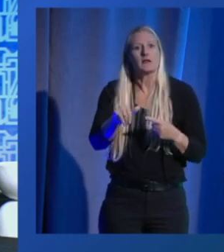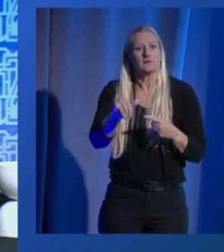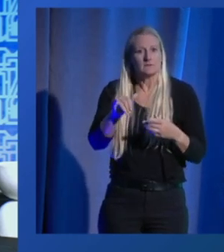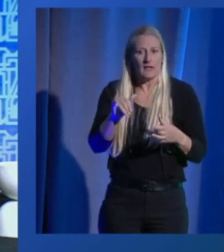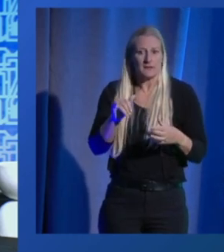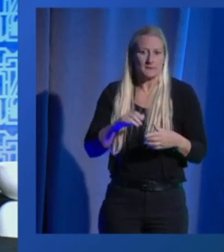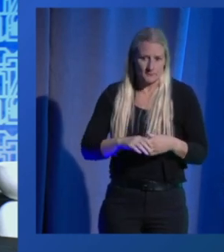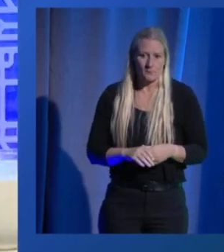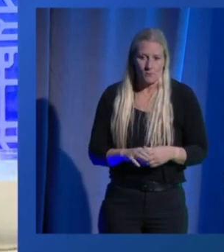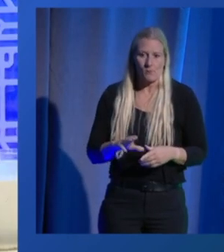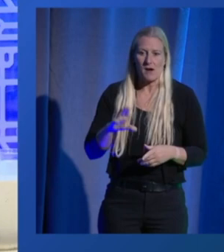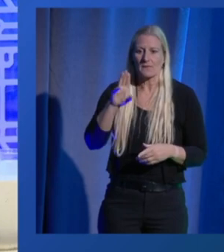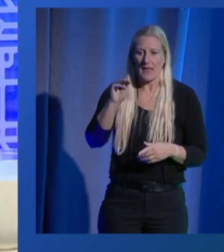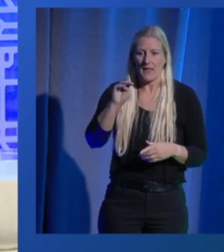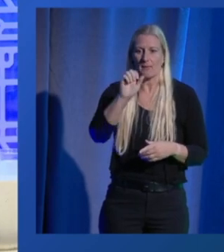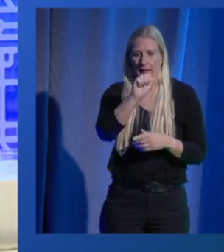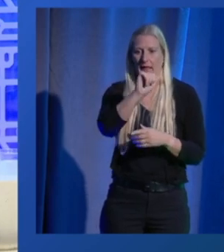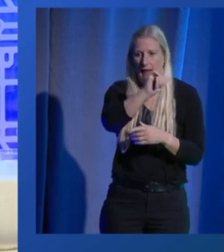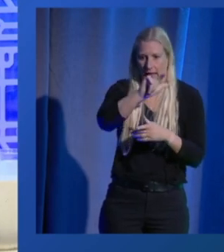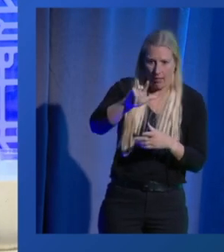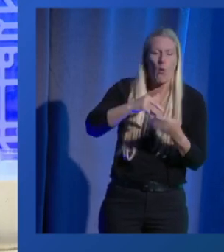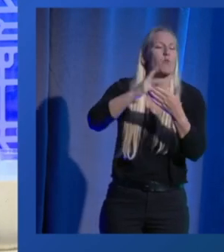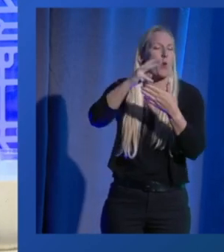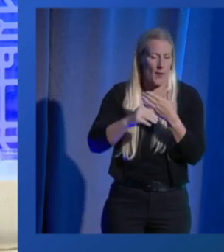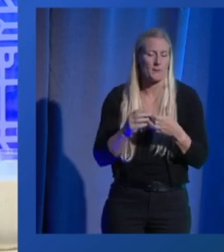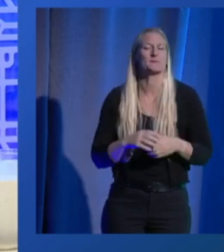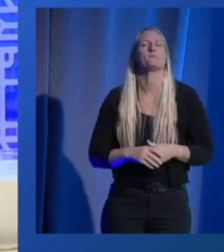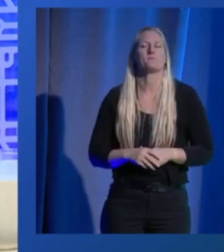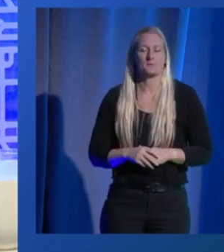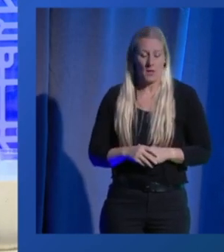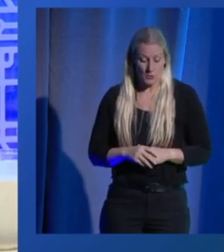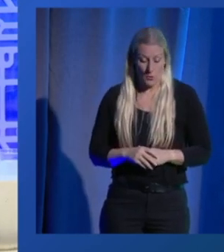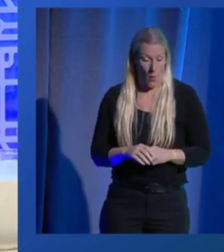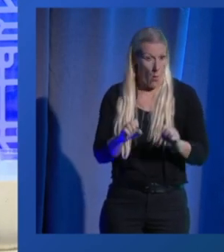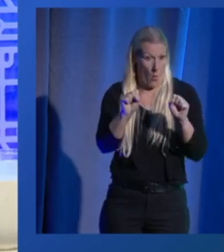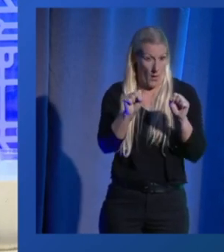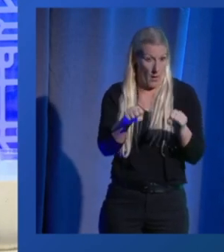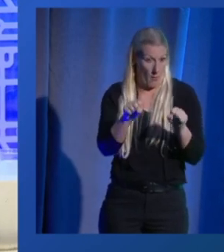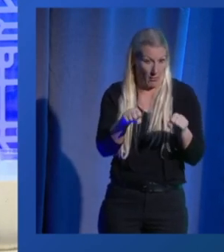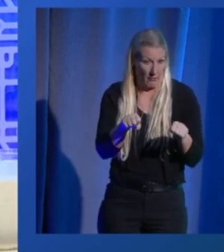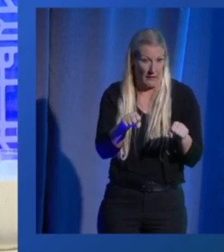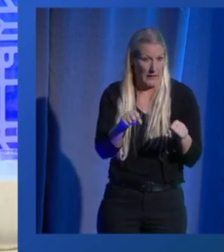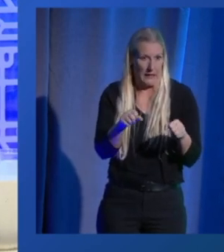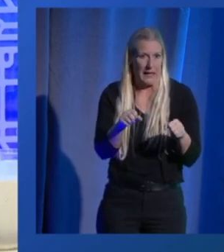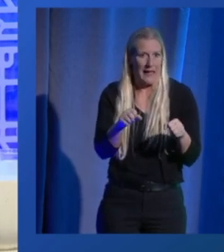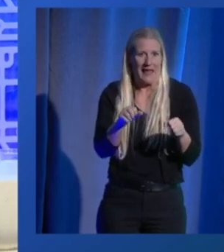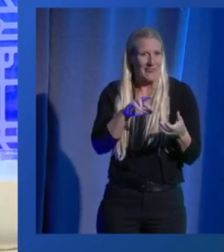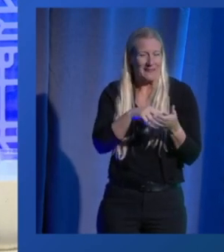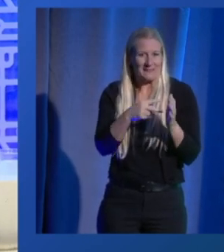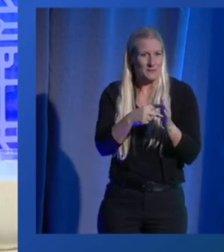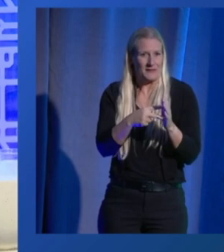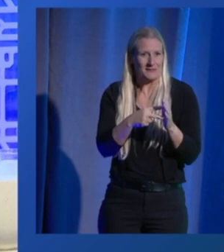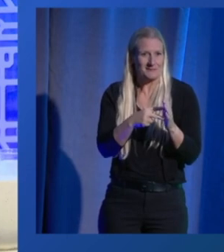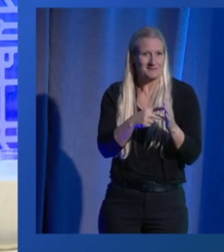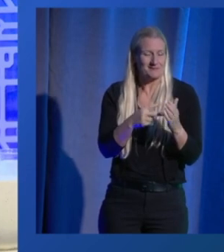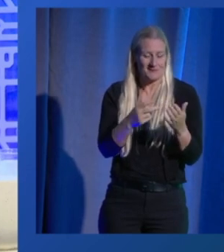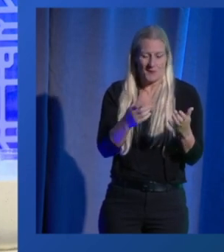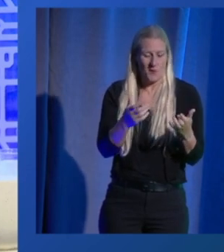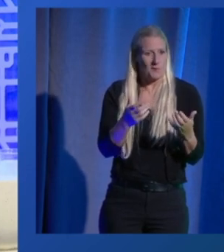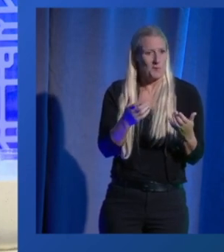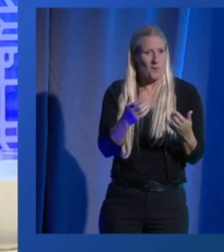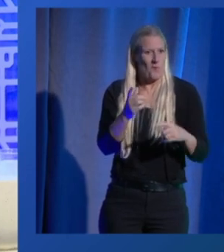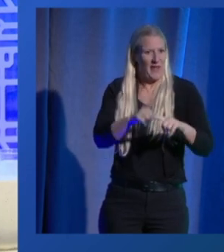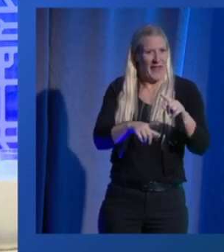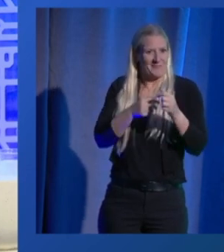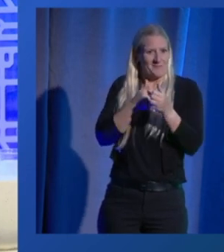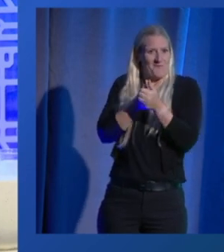that use utilization of a utilization of a tool or a capability doesn't Lift Us of the responsibility to follow that follow that guiding principles of